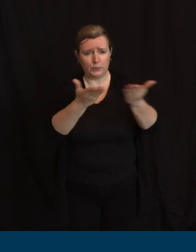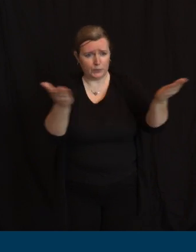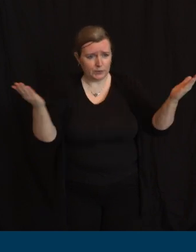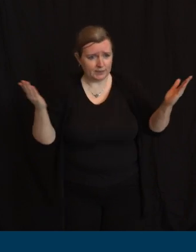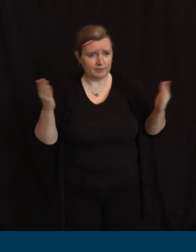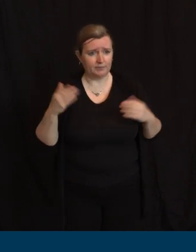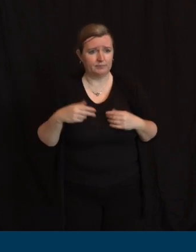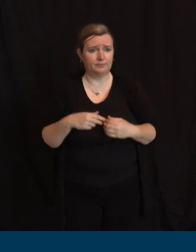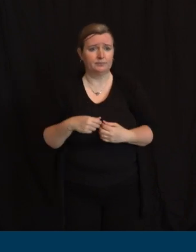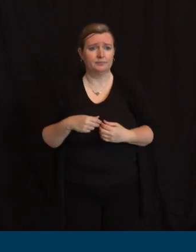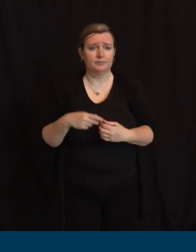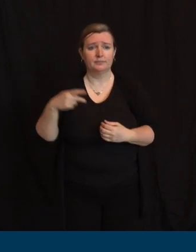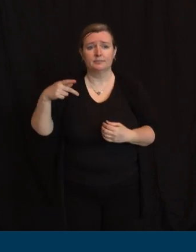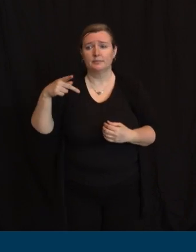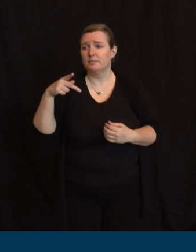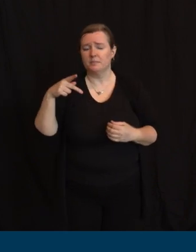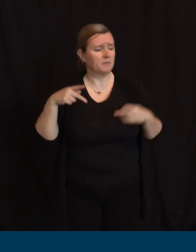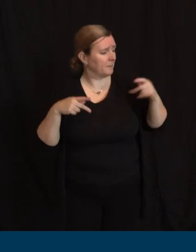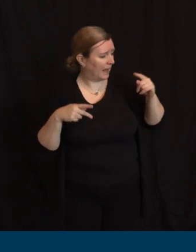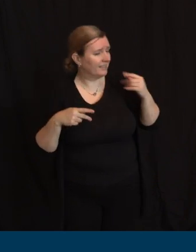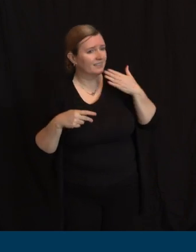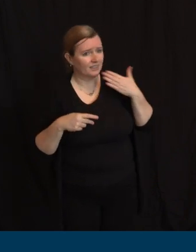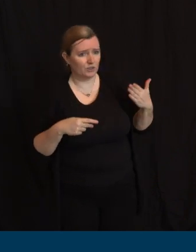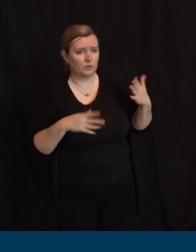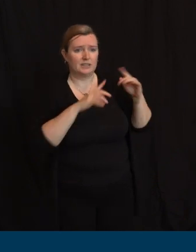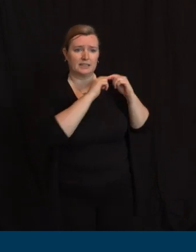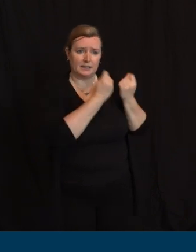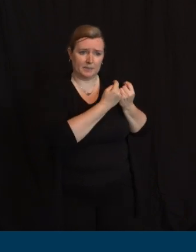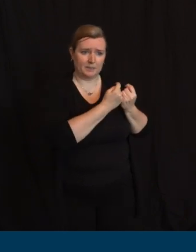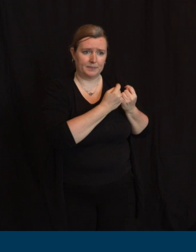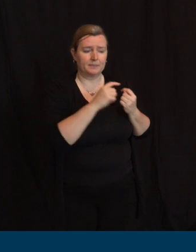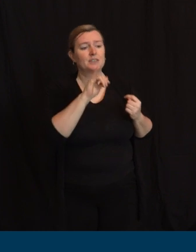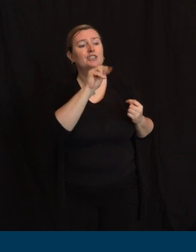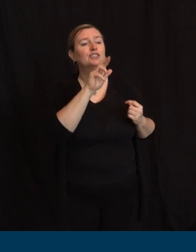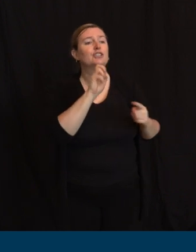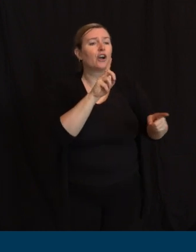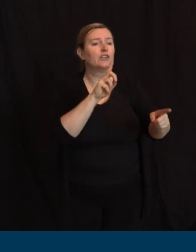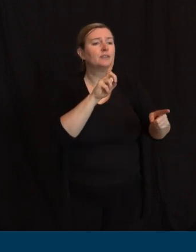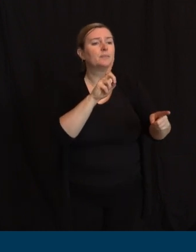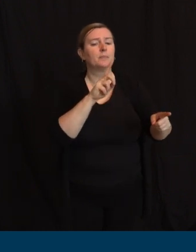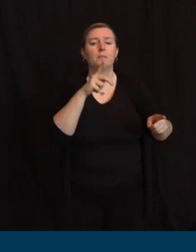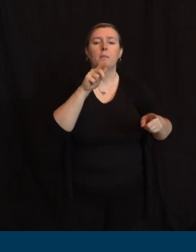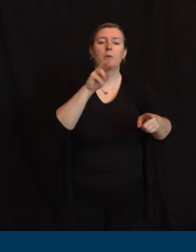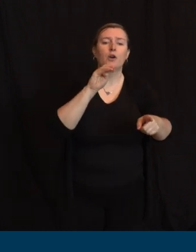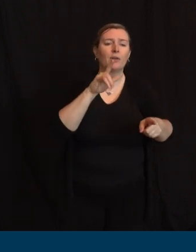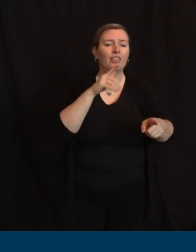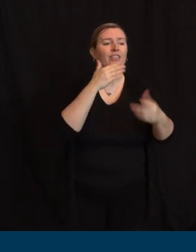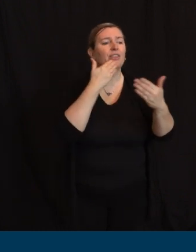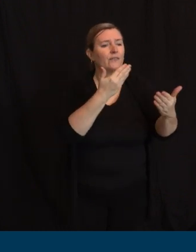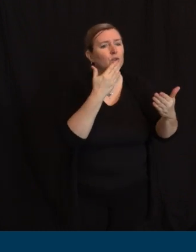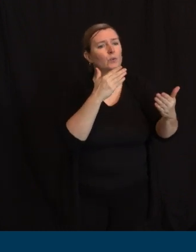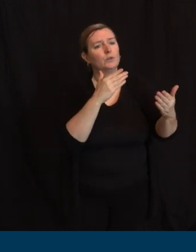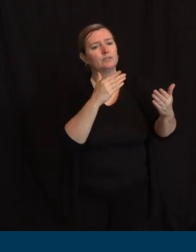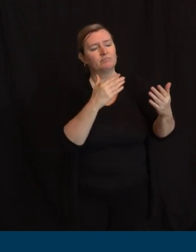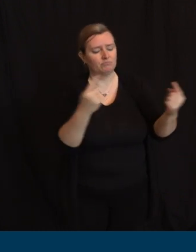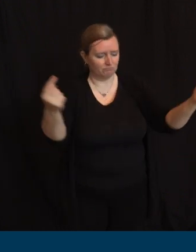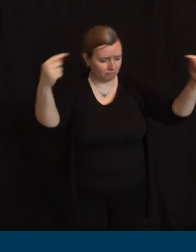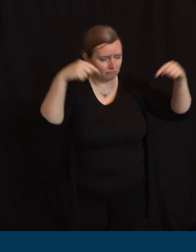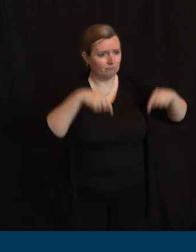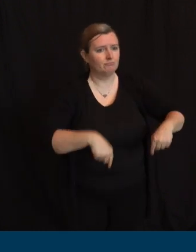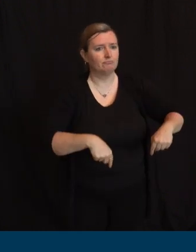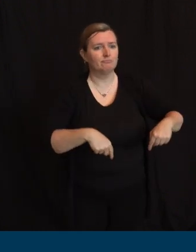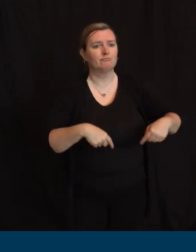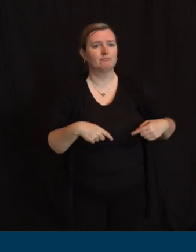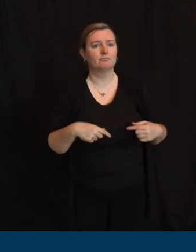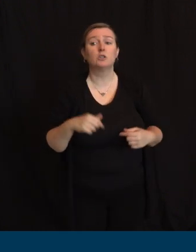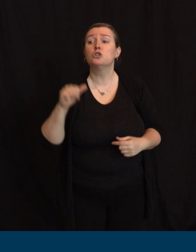Maples, Paramount Guard, the rest of the squad. We will gather again tomorrow here at 1 p.m. If there's news between